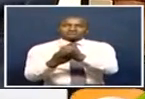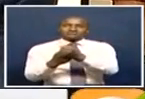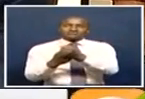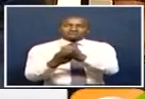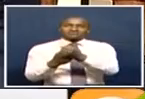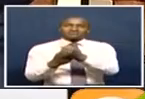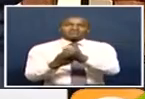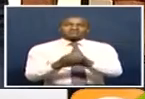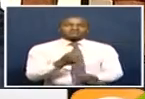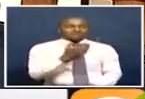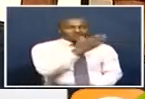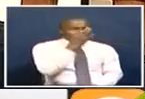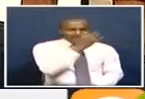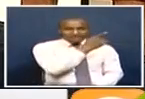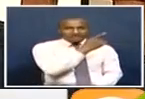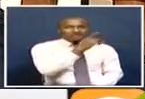boy from Nyeri.